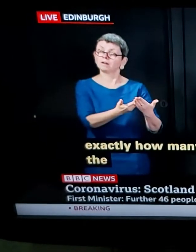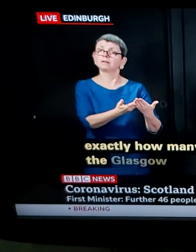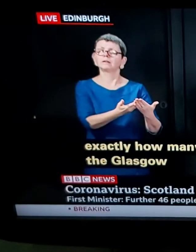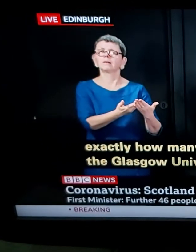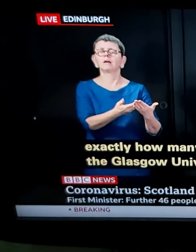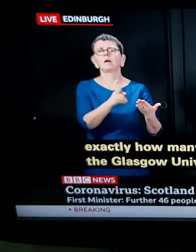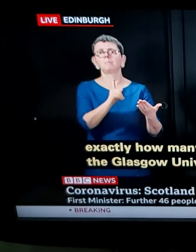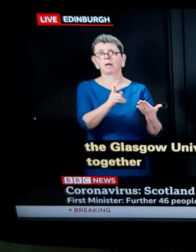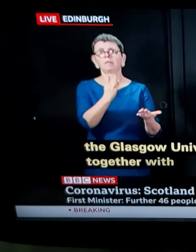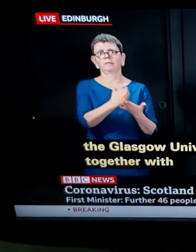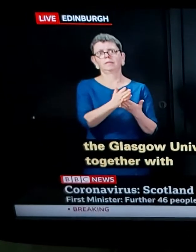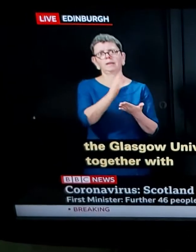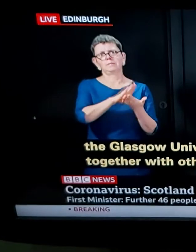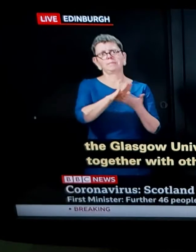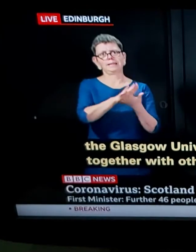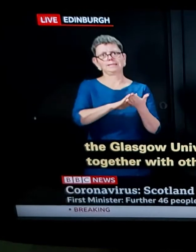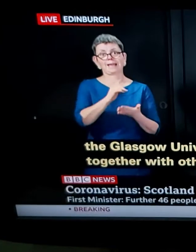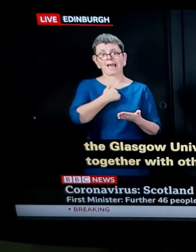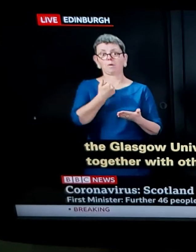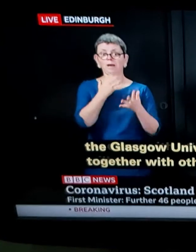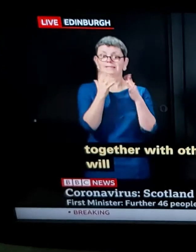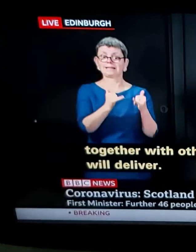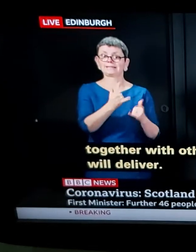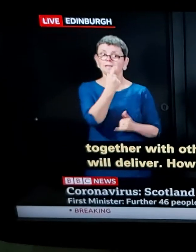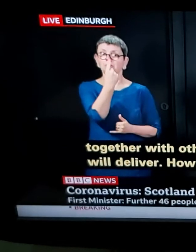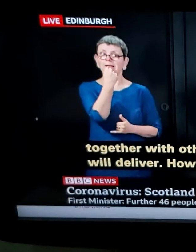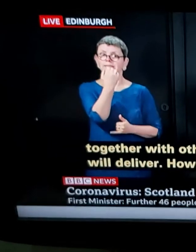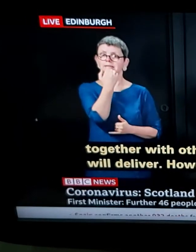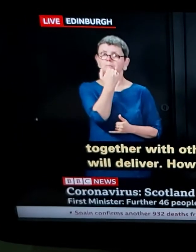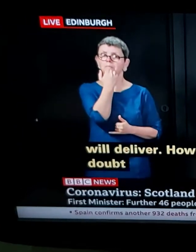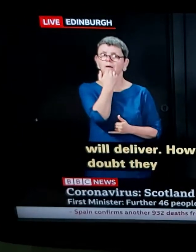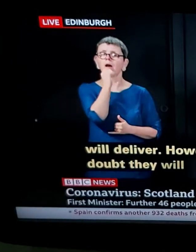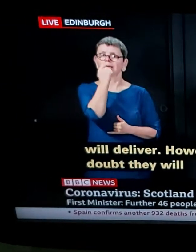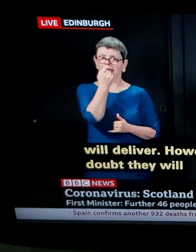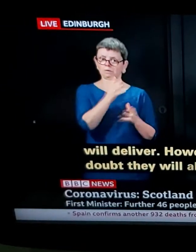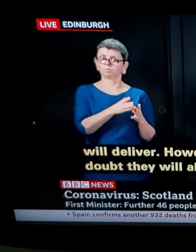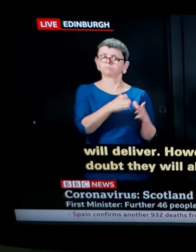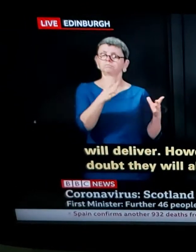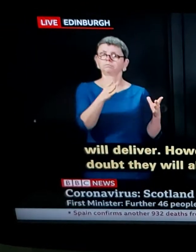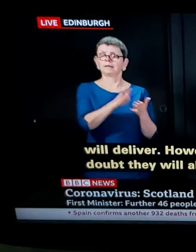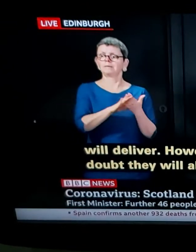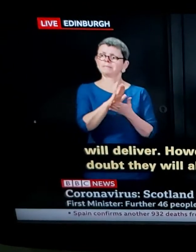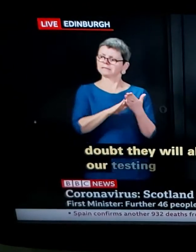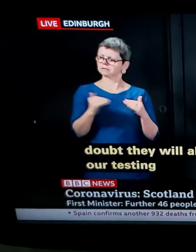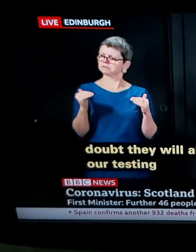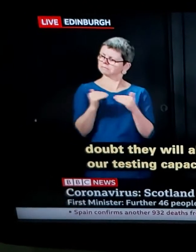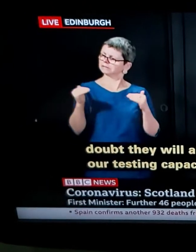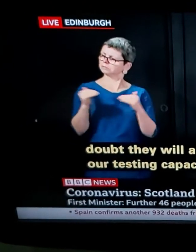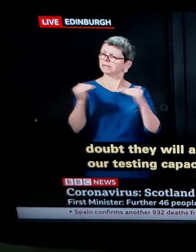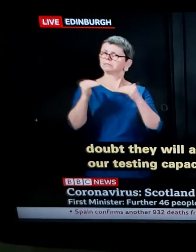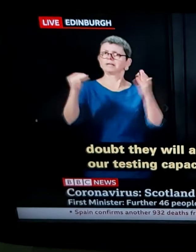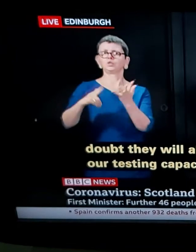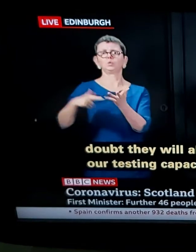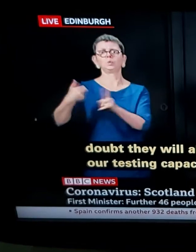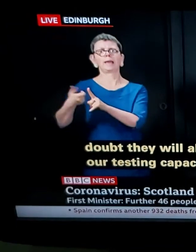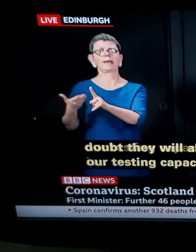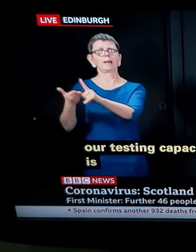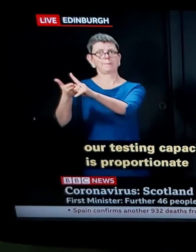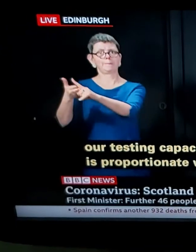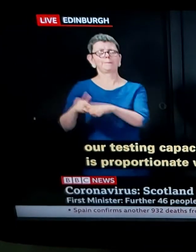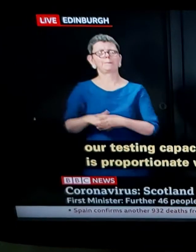there is no doubt that they will allow us to increase our testing capacity in a way which is proportionate with the rest of the UK.